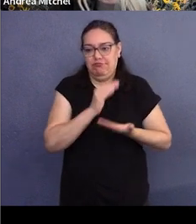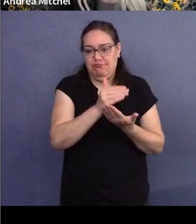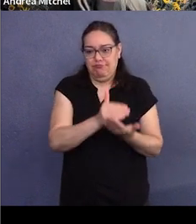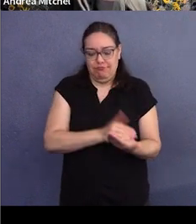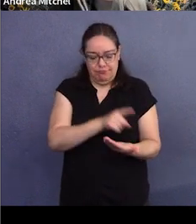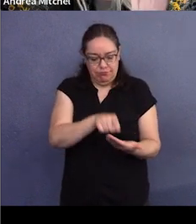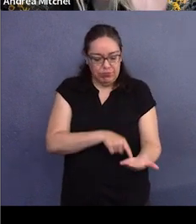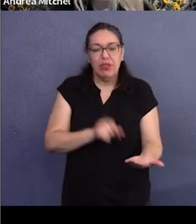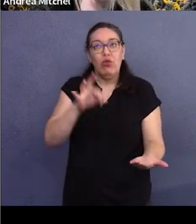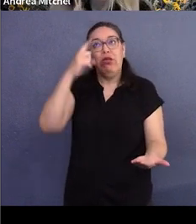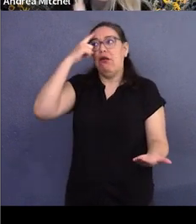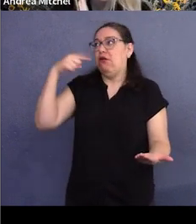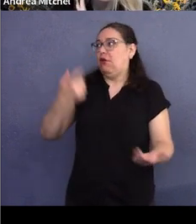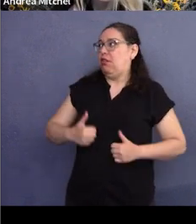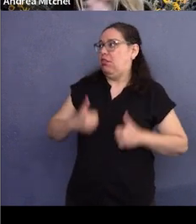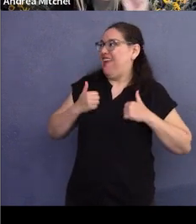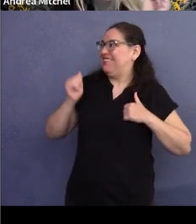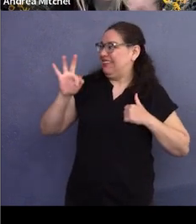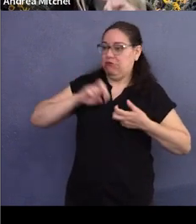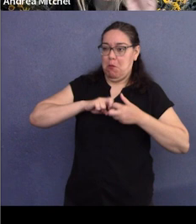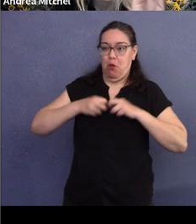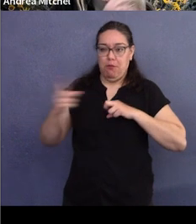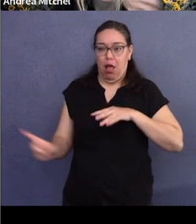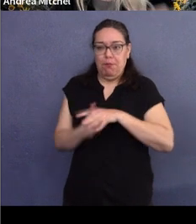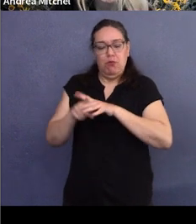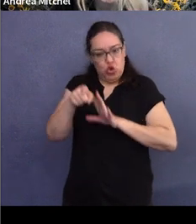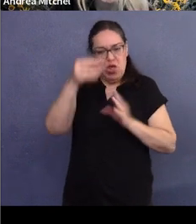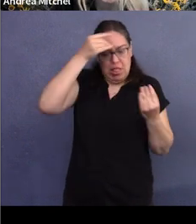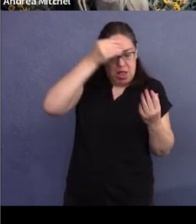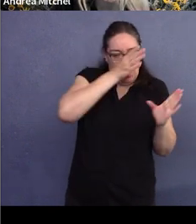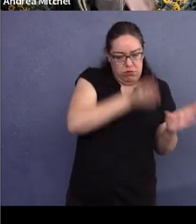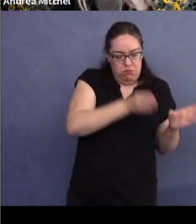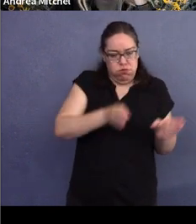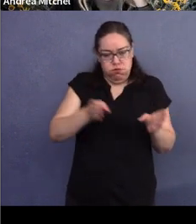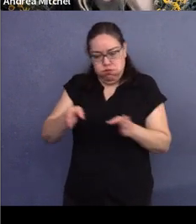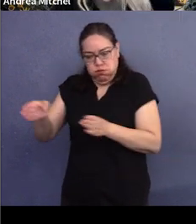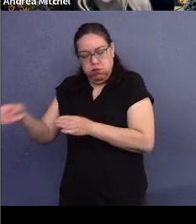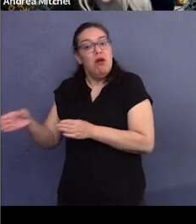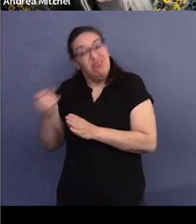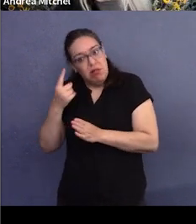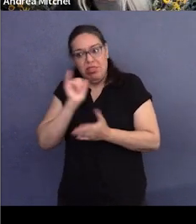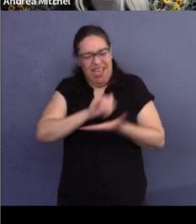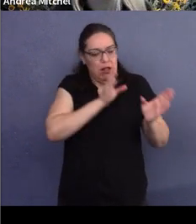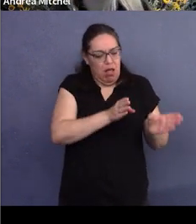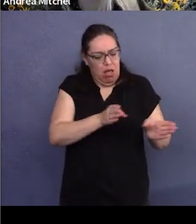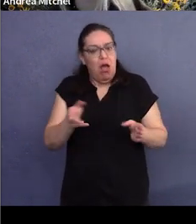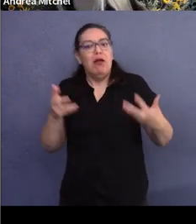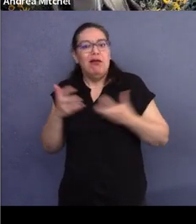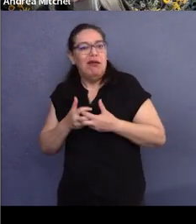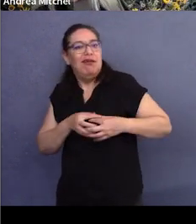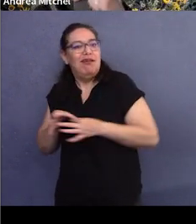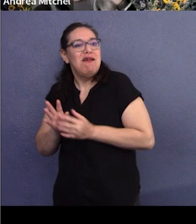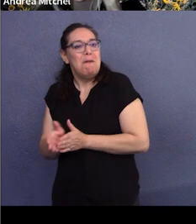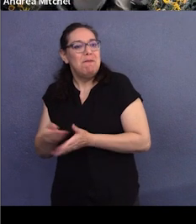problem, you go through this process, and all of it relates to your budget. So I think about, at one